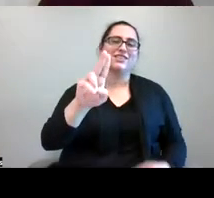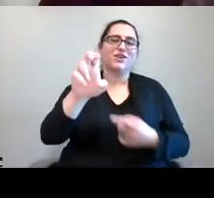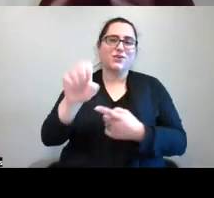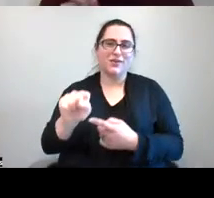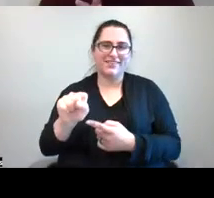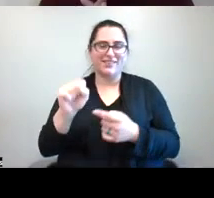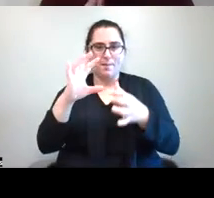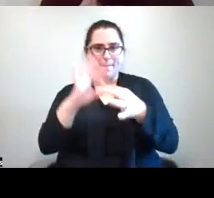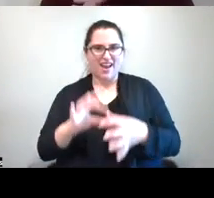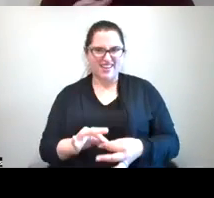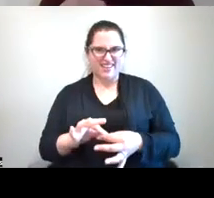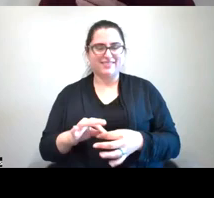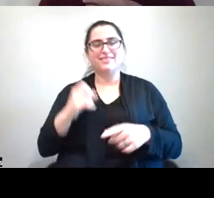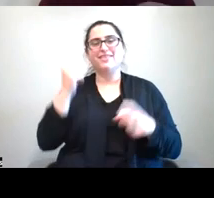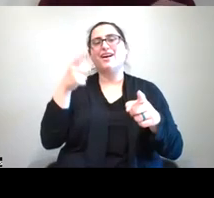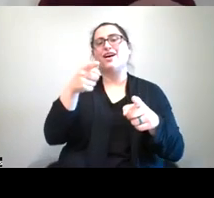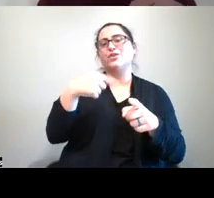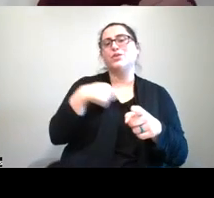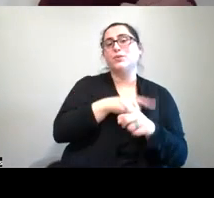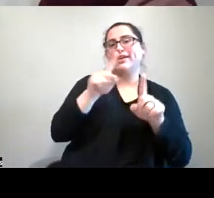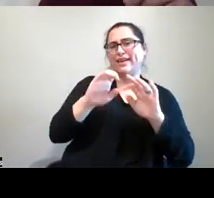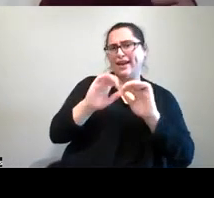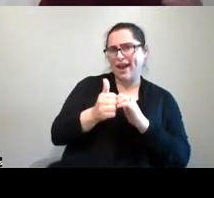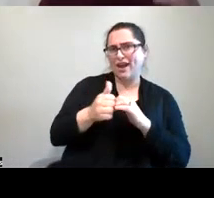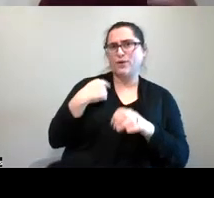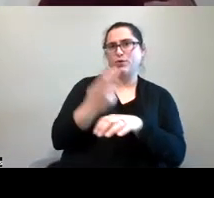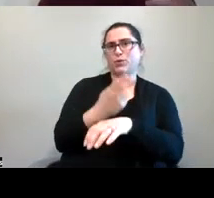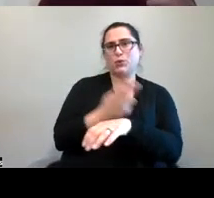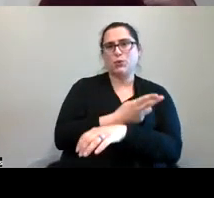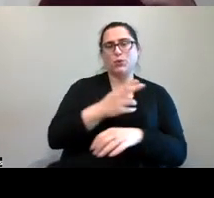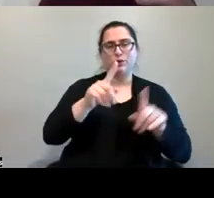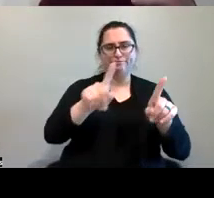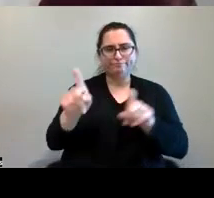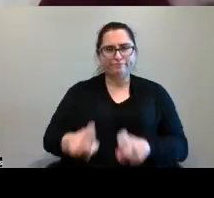all soluble membrane proteins. And we use the